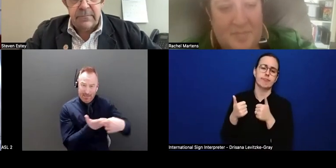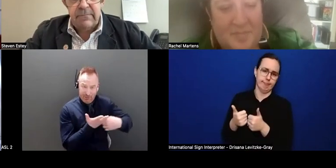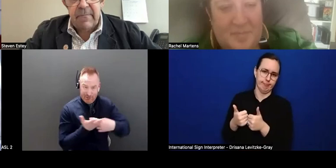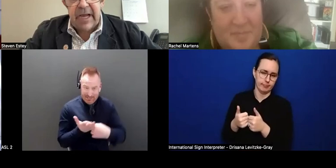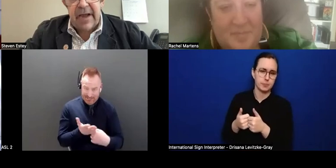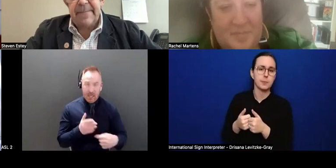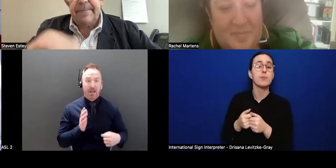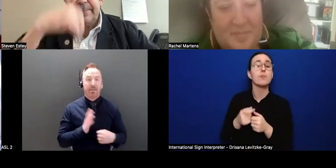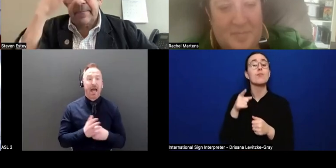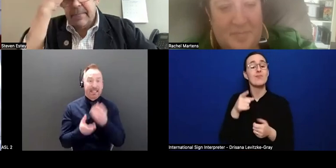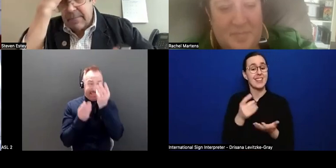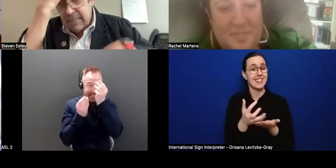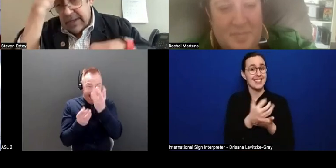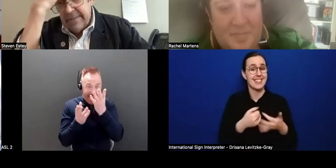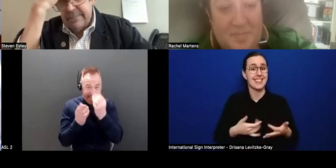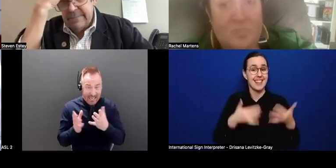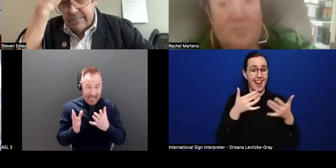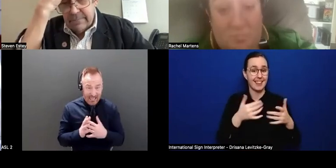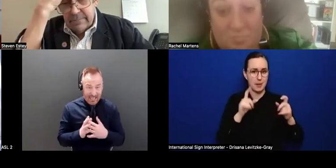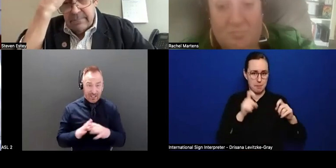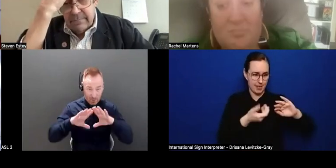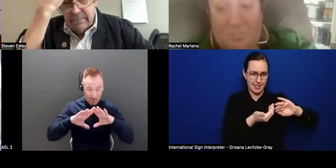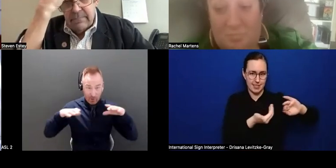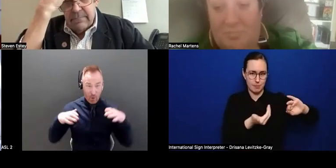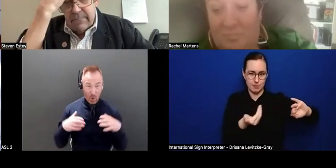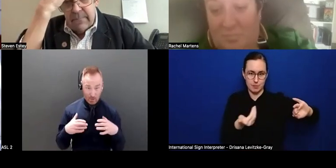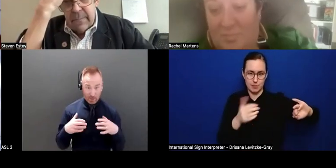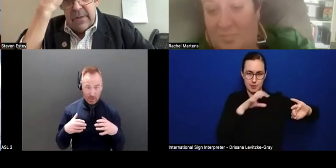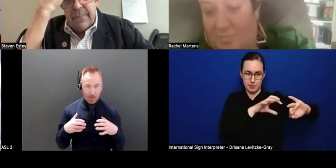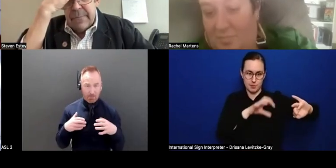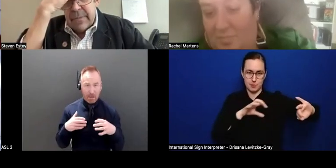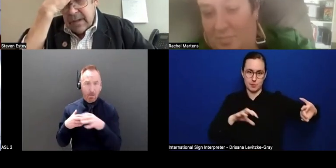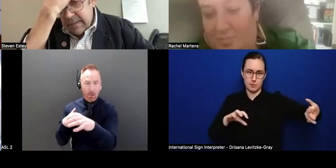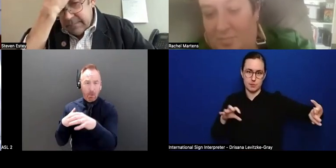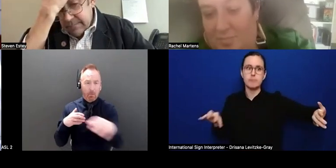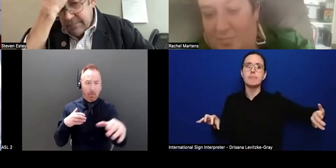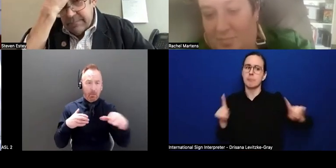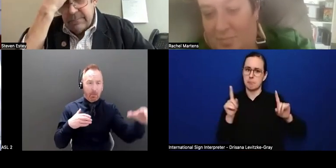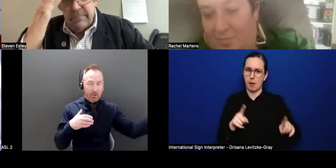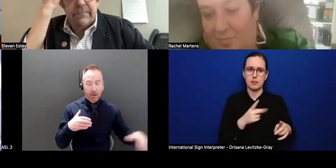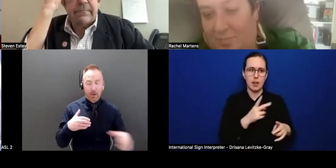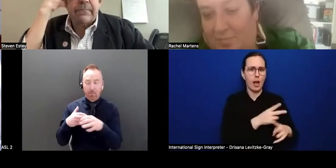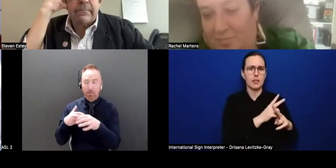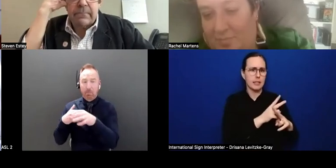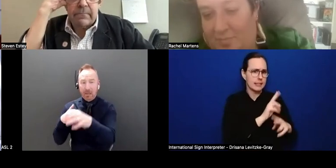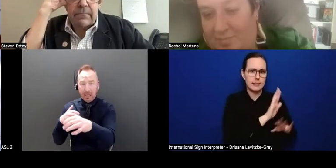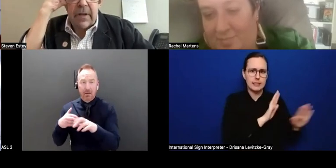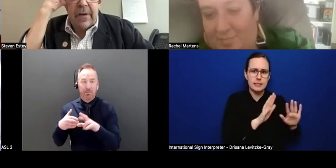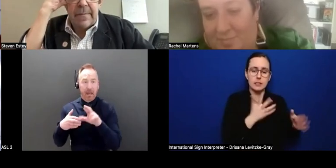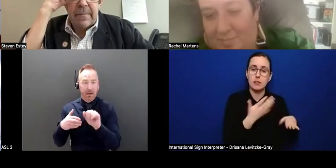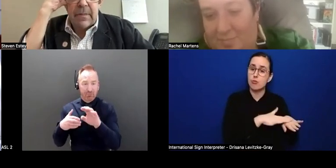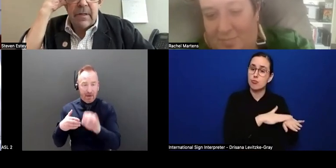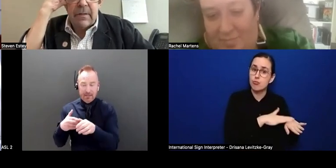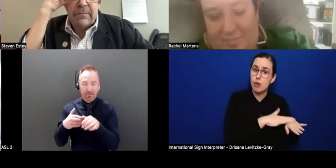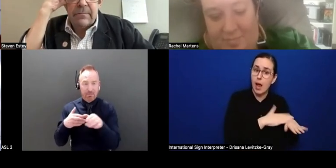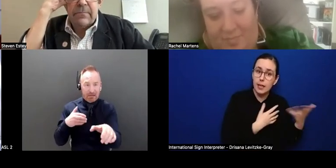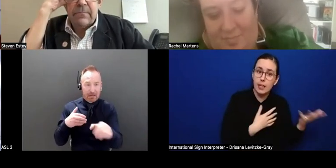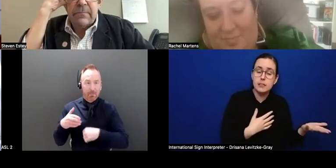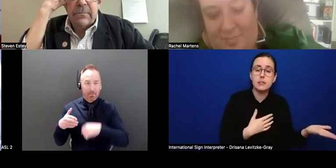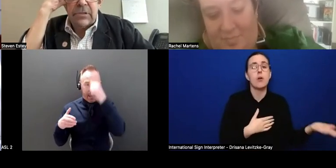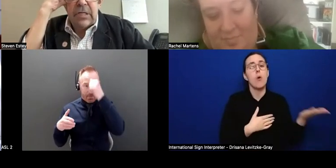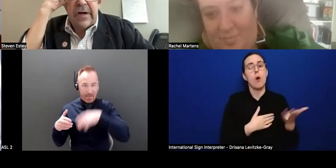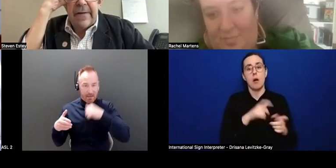disaggregating data by racialized people, by persons with disabilities, by gender, as well as by Indigenous